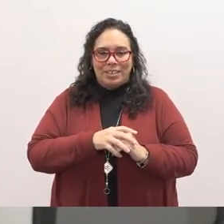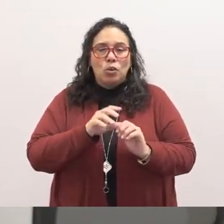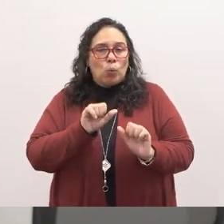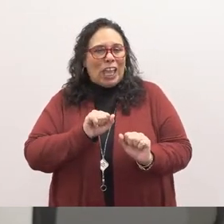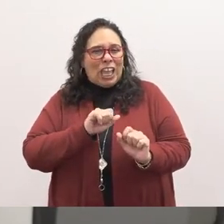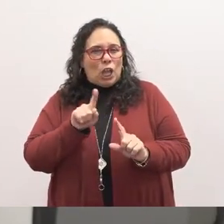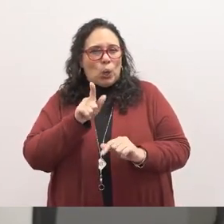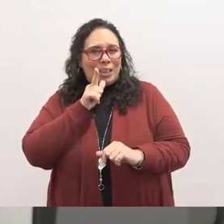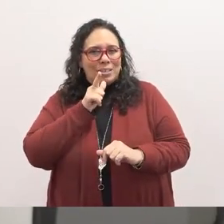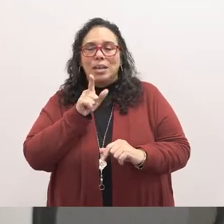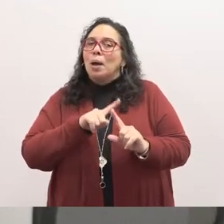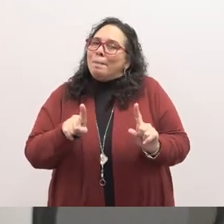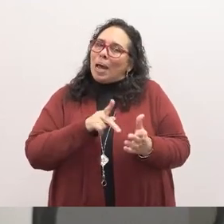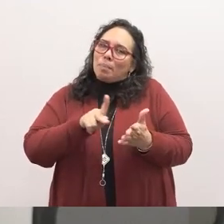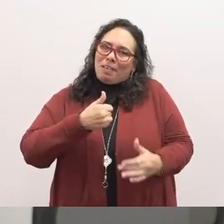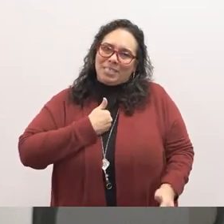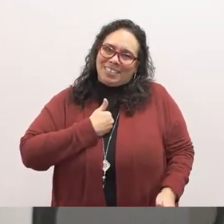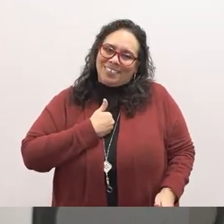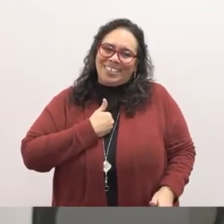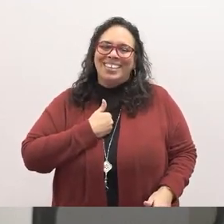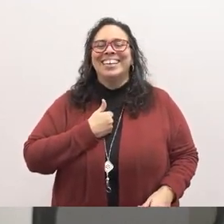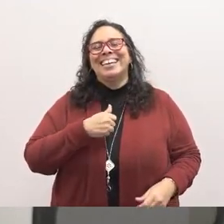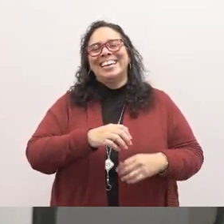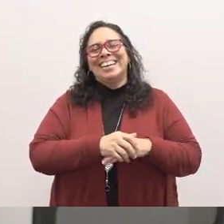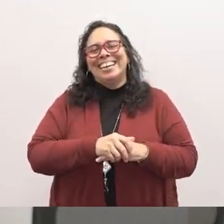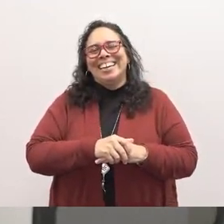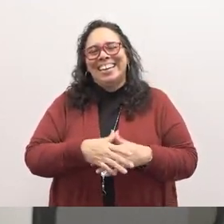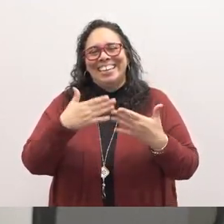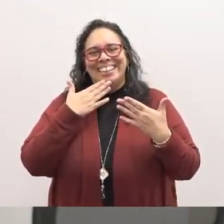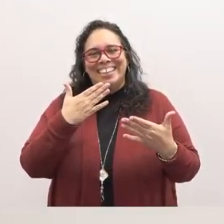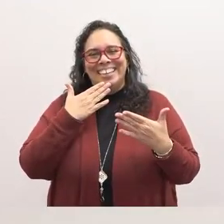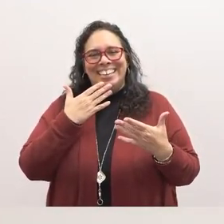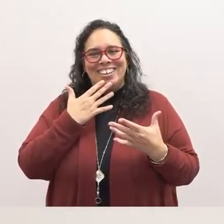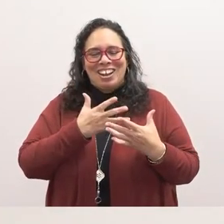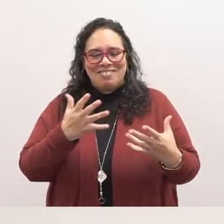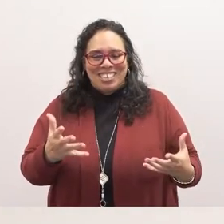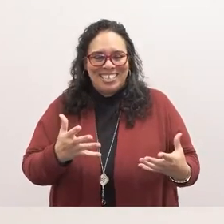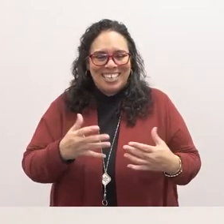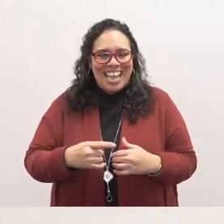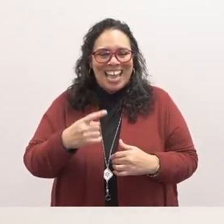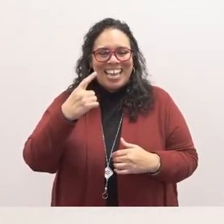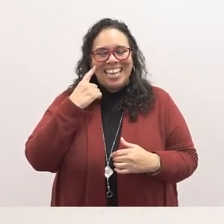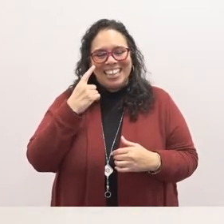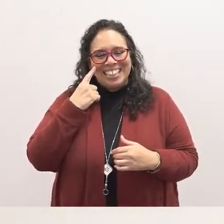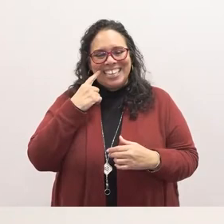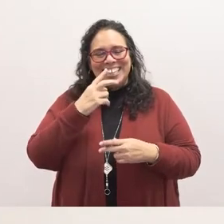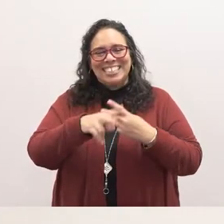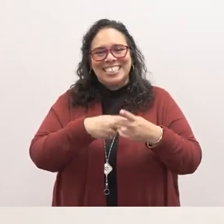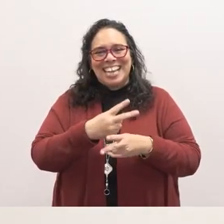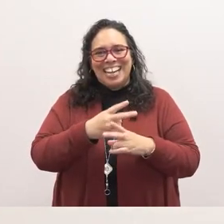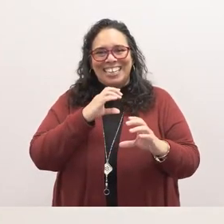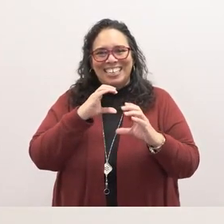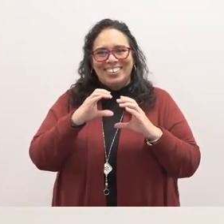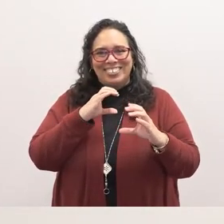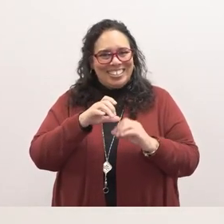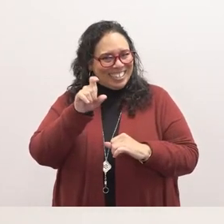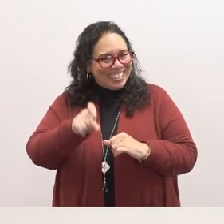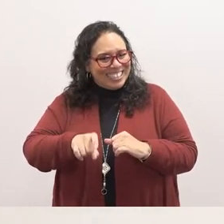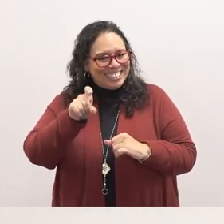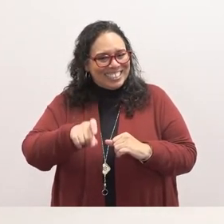lunch, but I'm going to buy my own. Yeah. Thank you. All right. Thank you. Well, thank you very much. I think these kind of conversations are